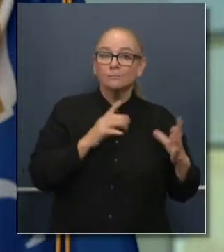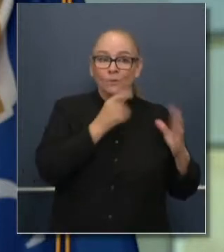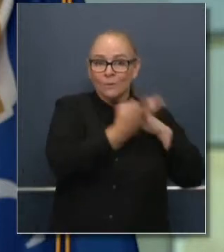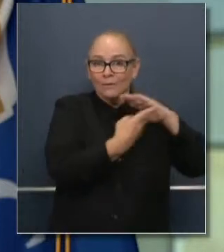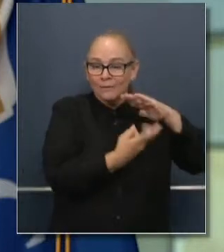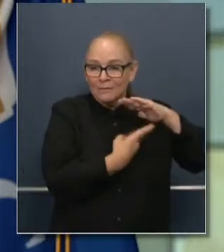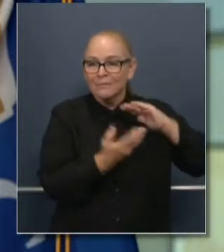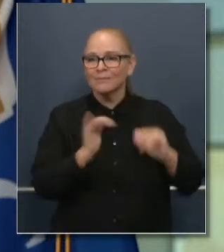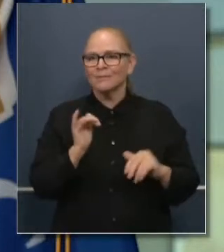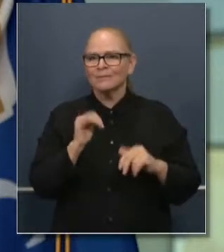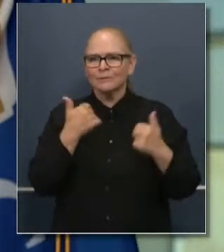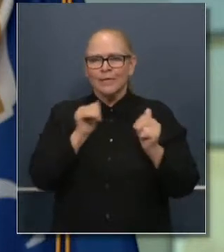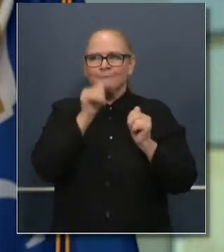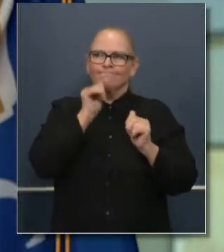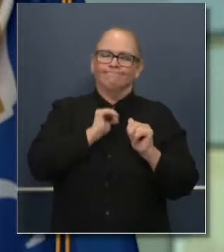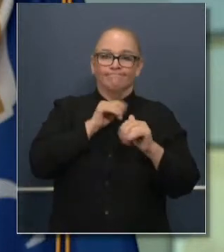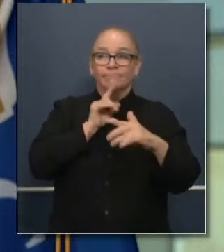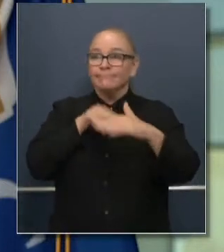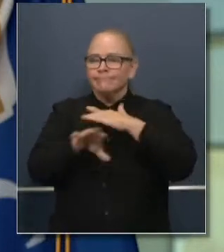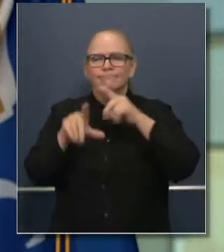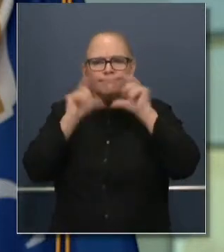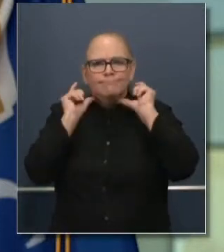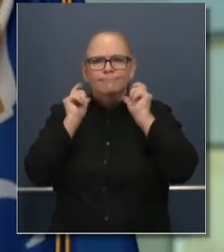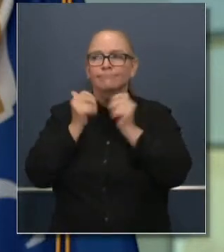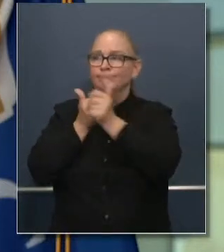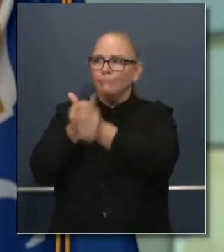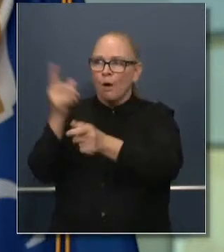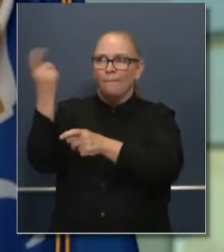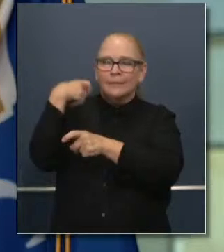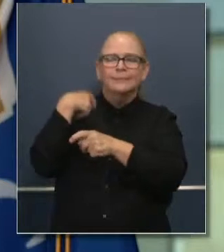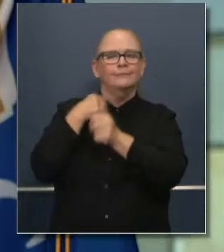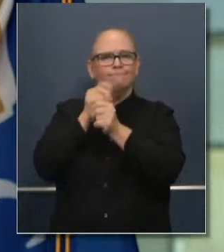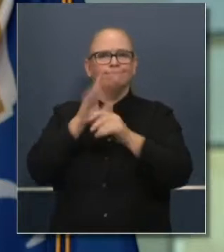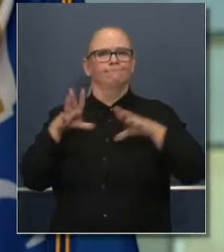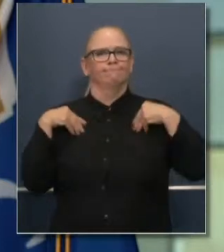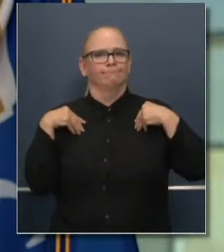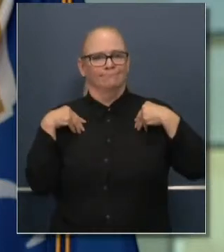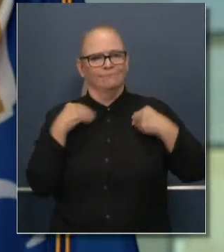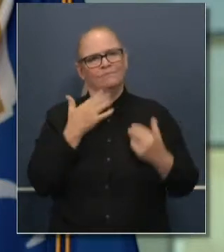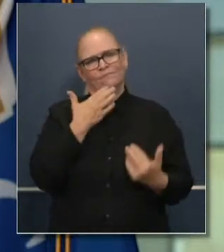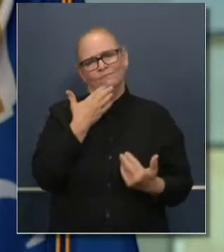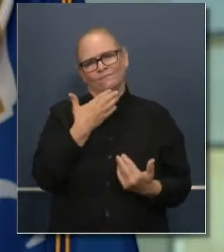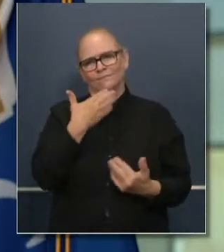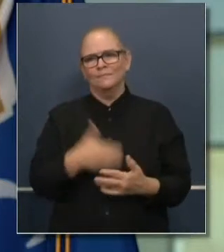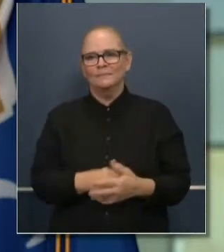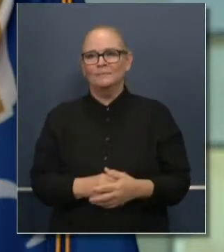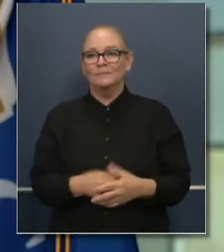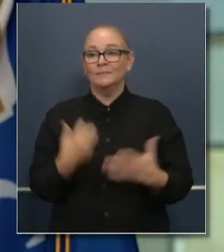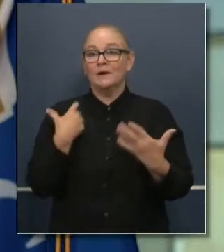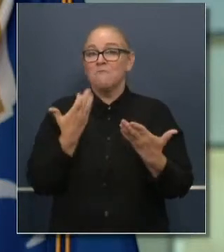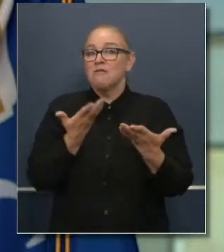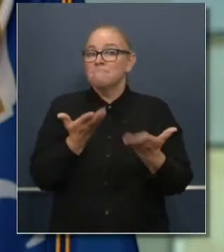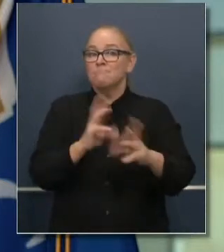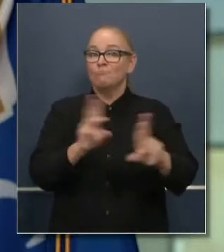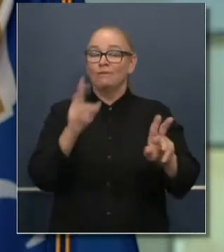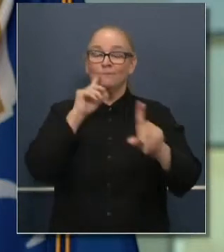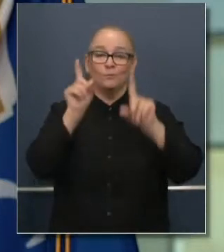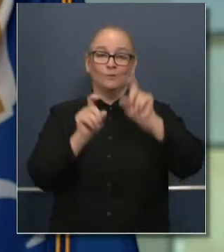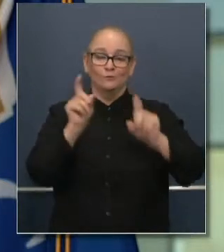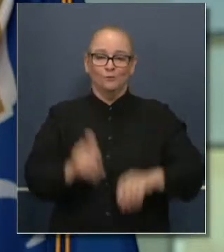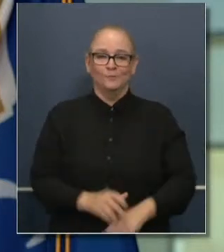as well under very trying and difficult circumstances. With that, of course, we're happy to answer any questions. Katie Orr, KQED.